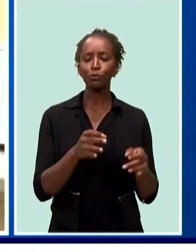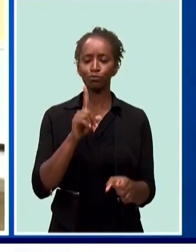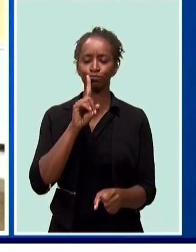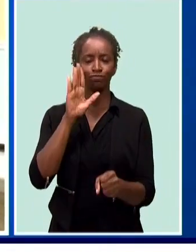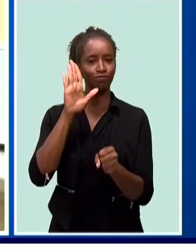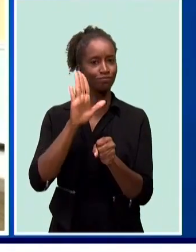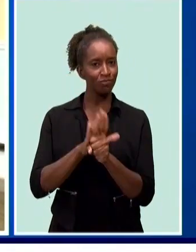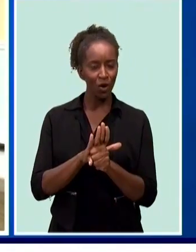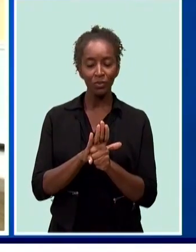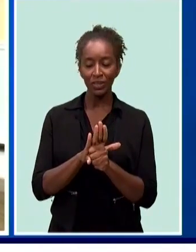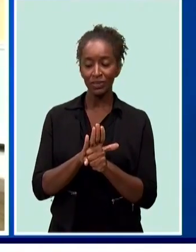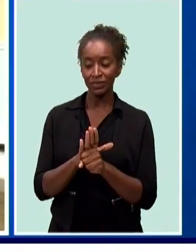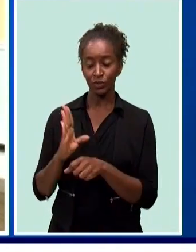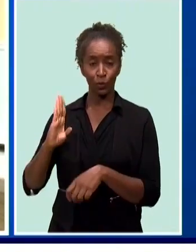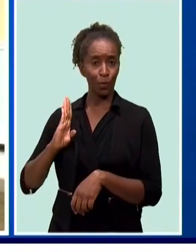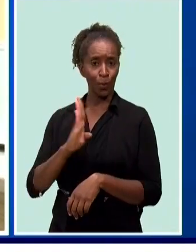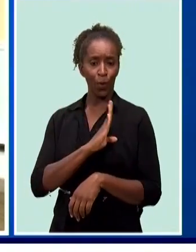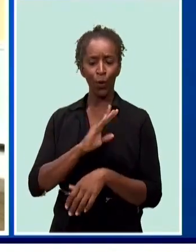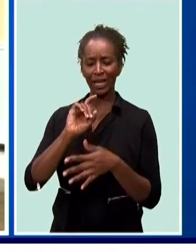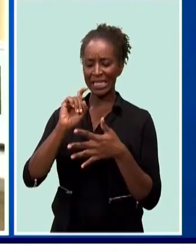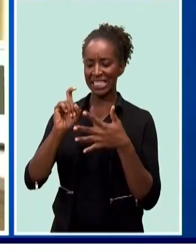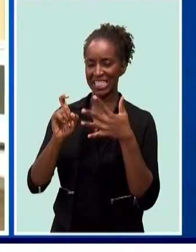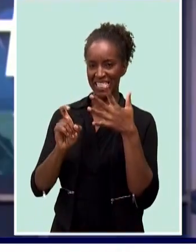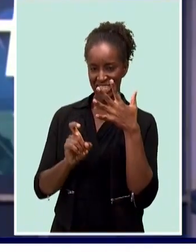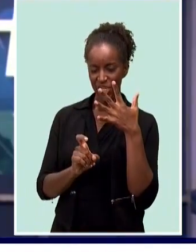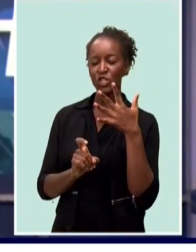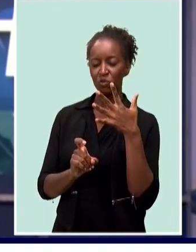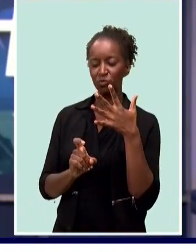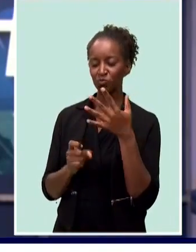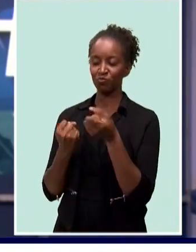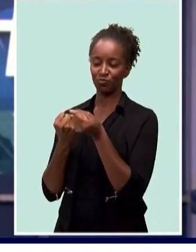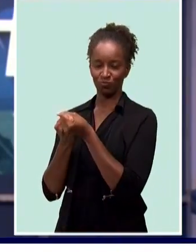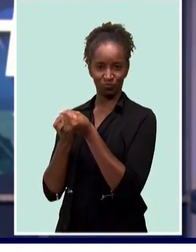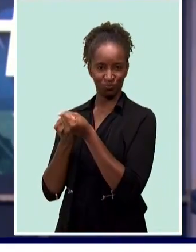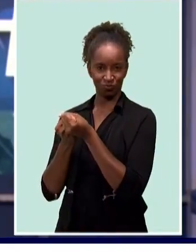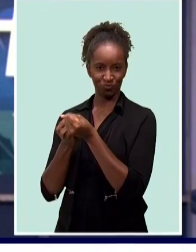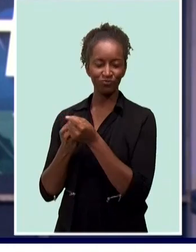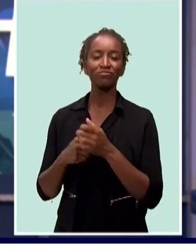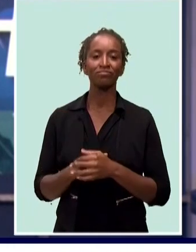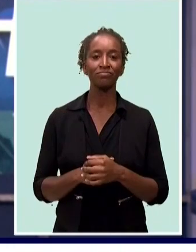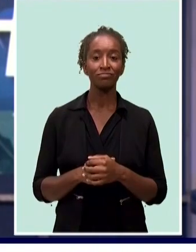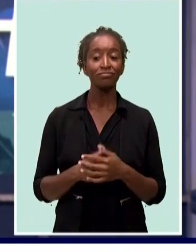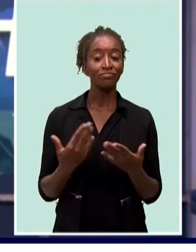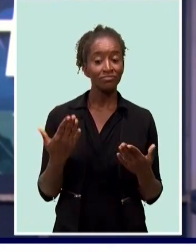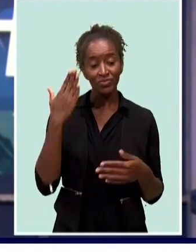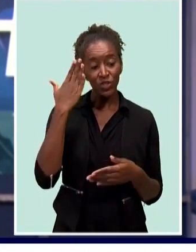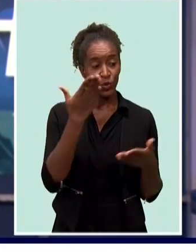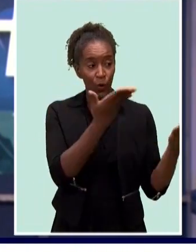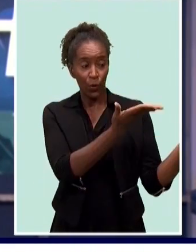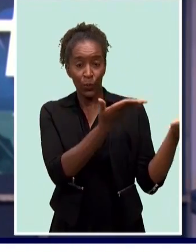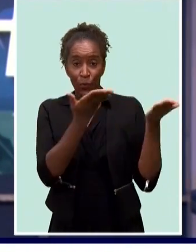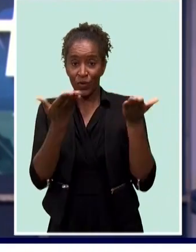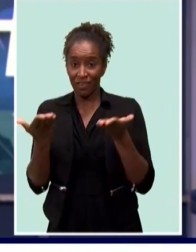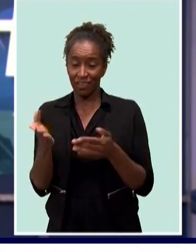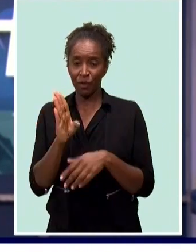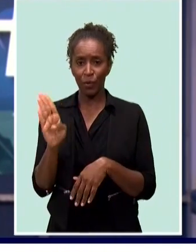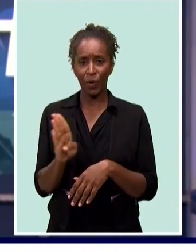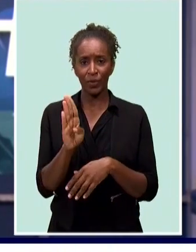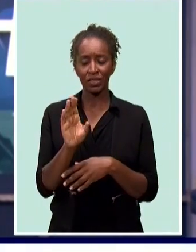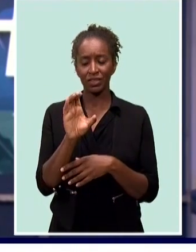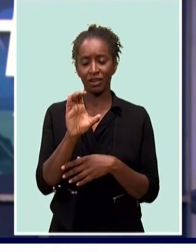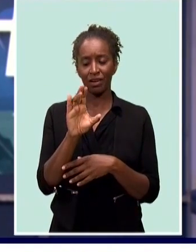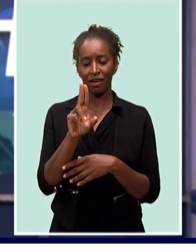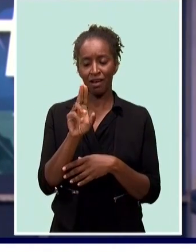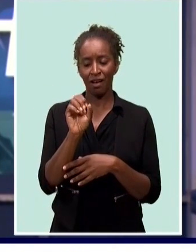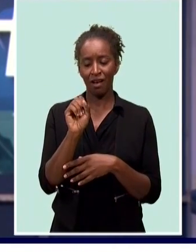meet the needs which the board outlined at a previous meeting. He says that the challenges of getting items through customs more easily is